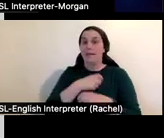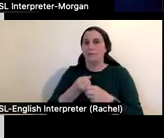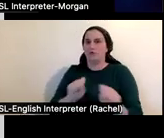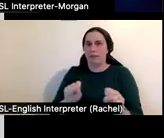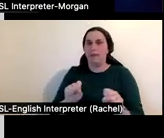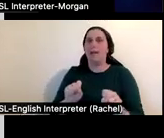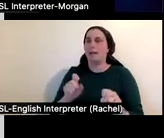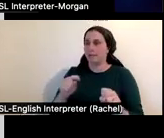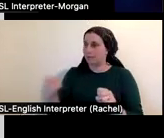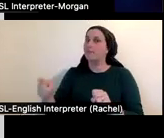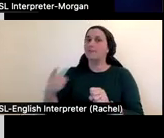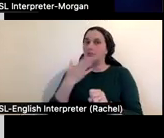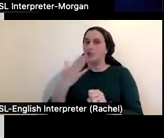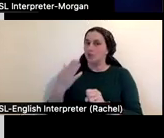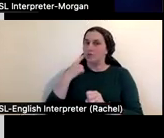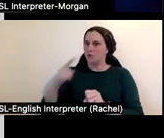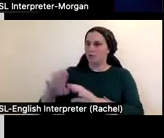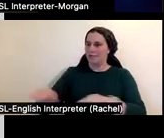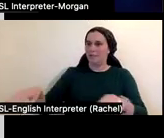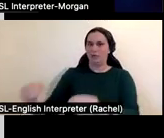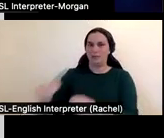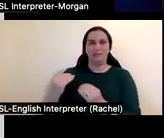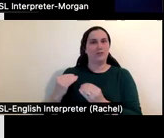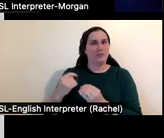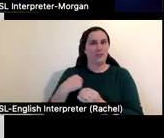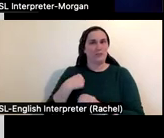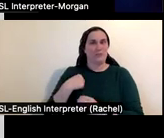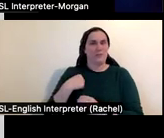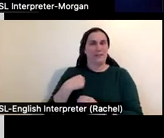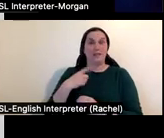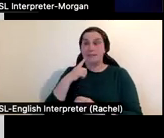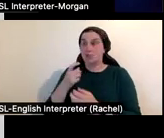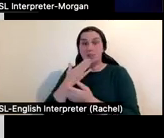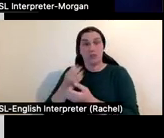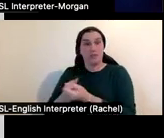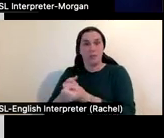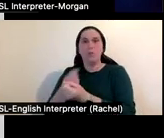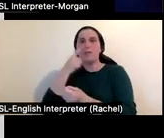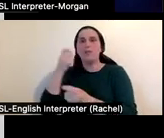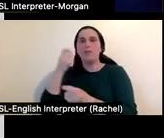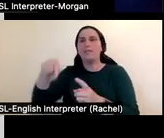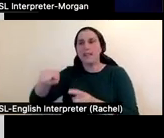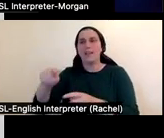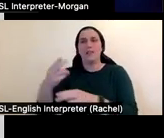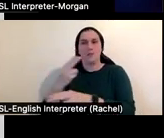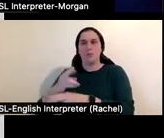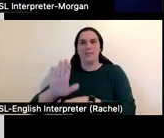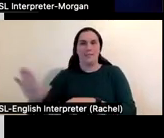teach me. That is again support for them because they can use what they are learning at school and can bring that home. Yeah.